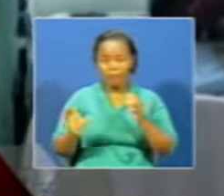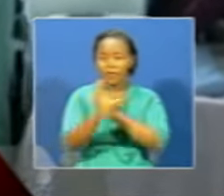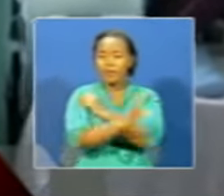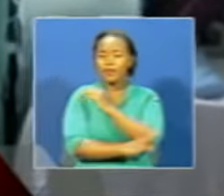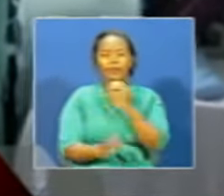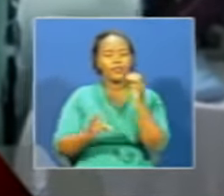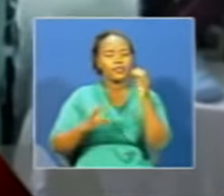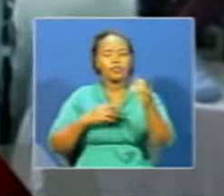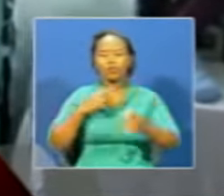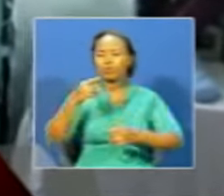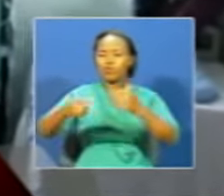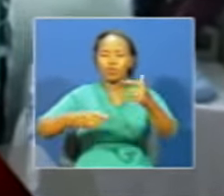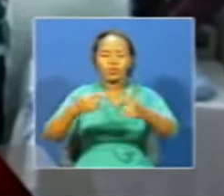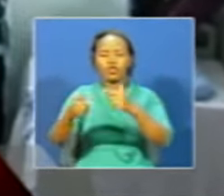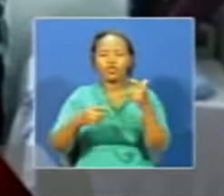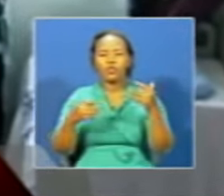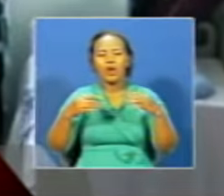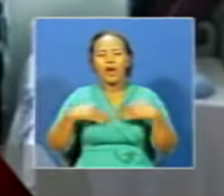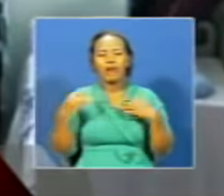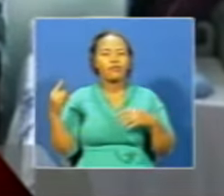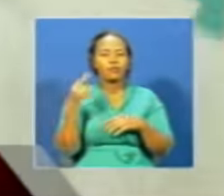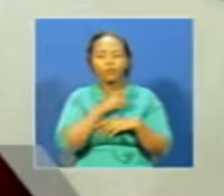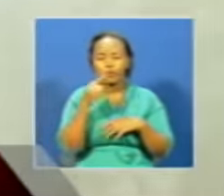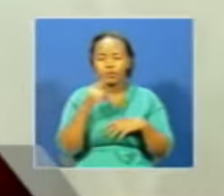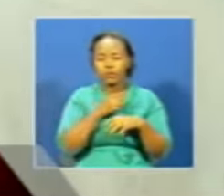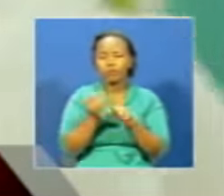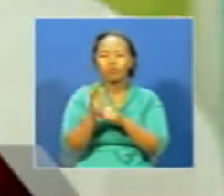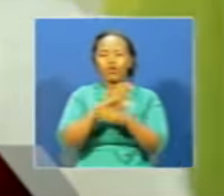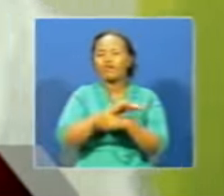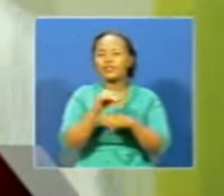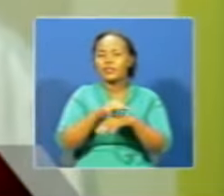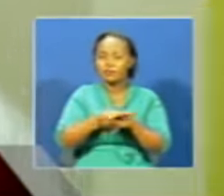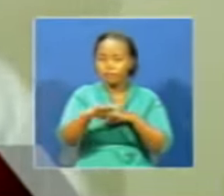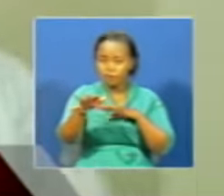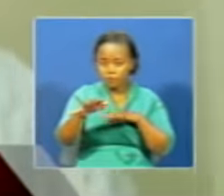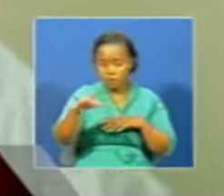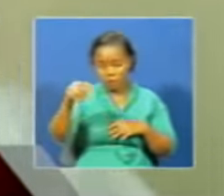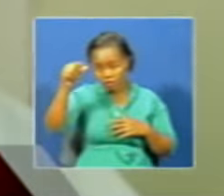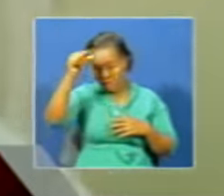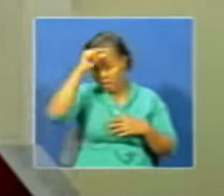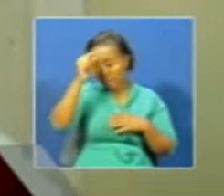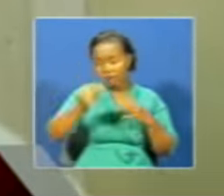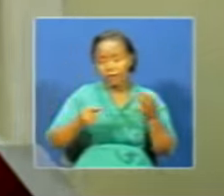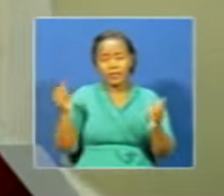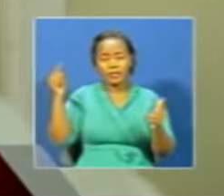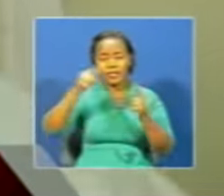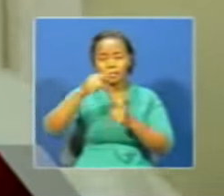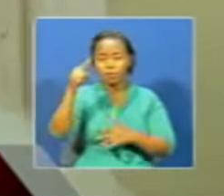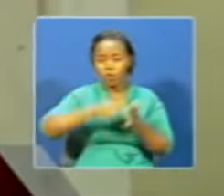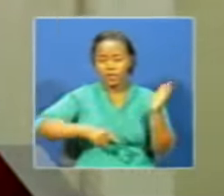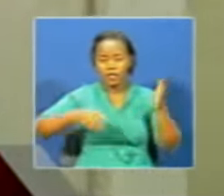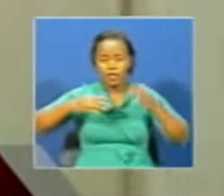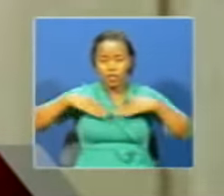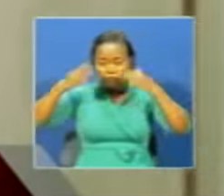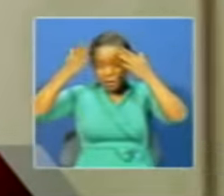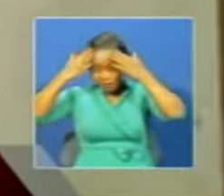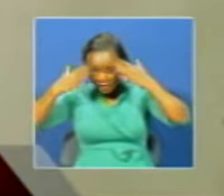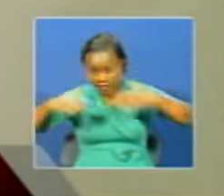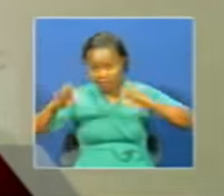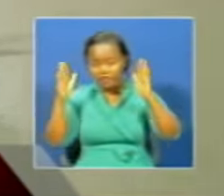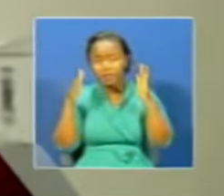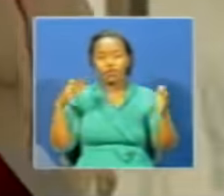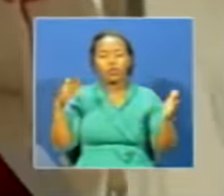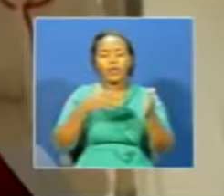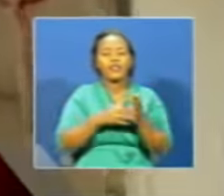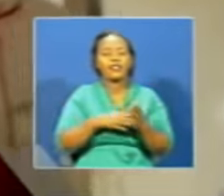battle with the third wave of the COVID-19 pandemic, the government has moved to scale up sensitization against the deadly virus